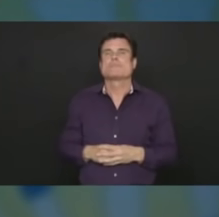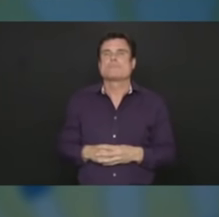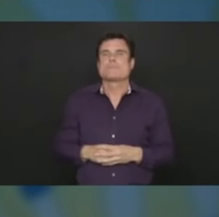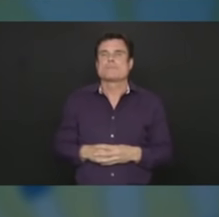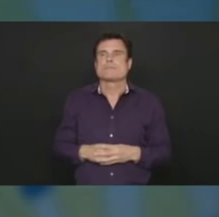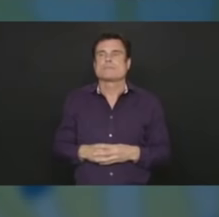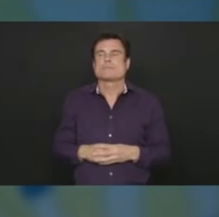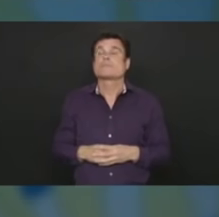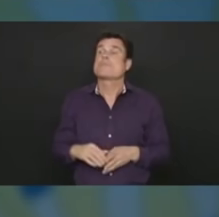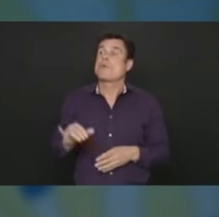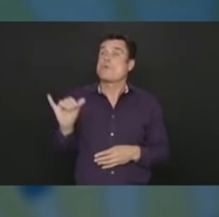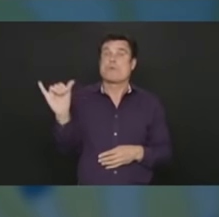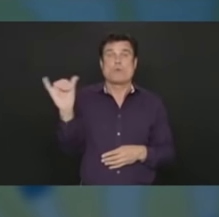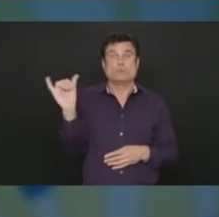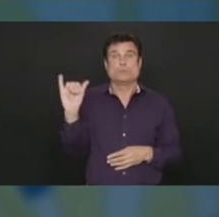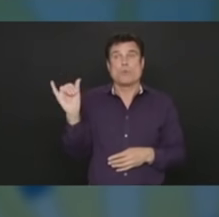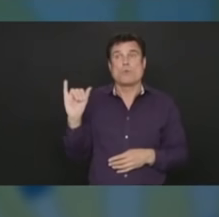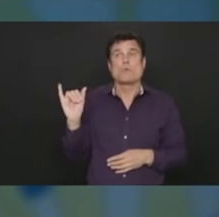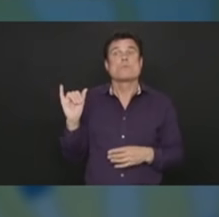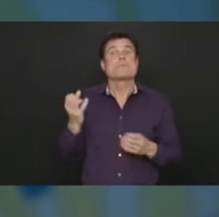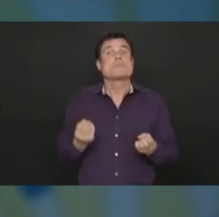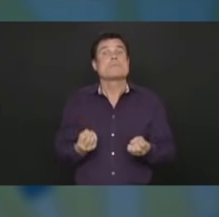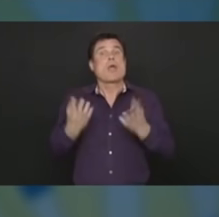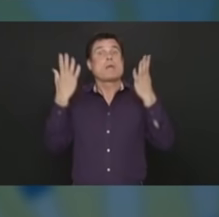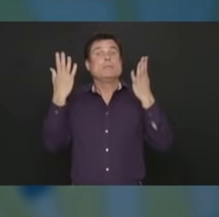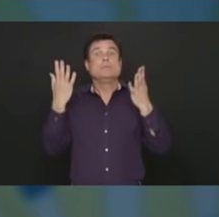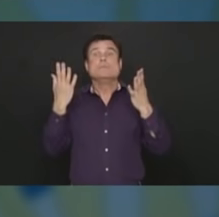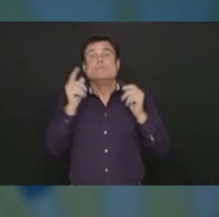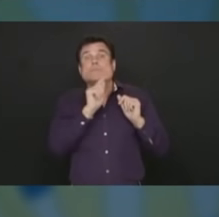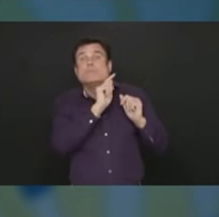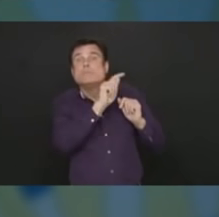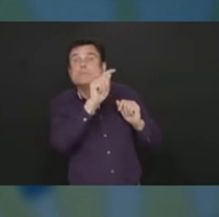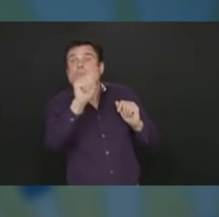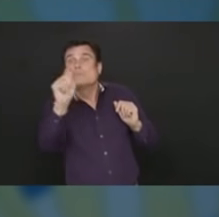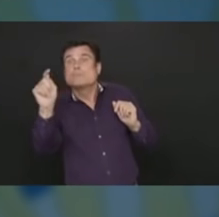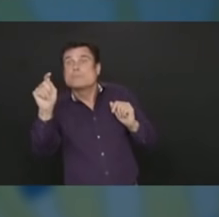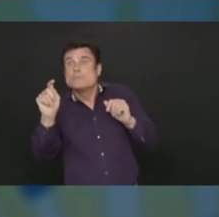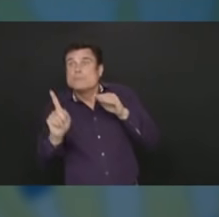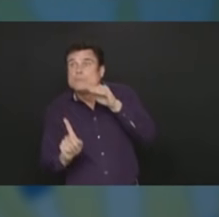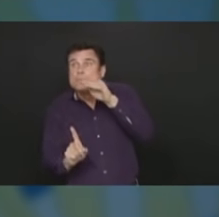regularly report on the number of vacant beds overall in the healthcare system, which today will be